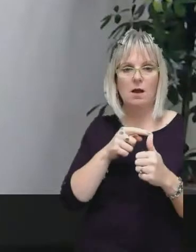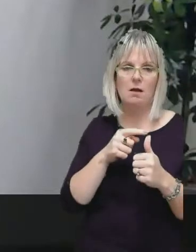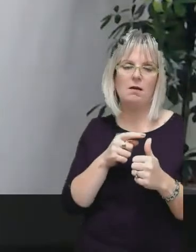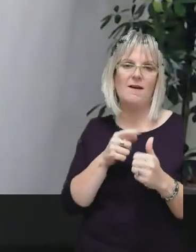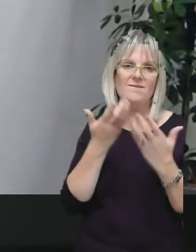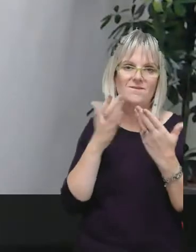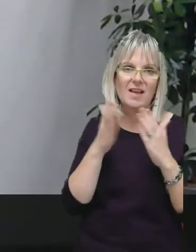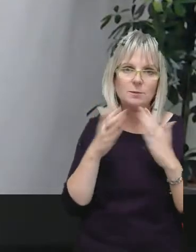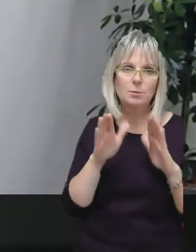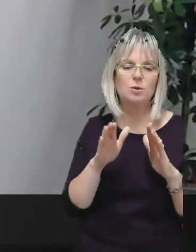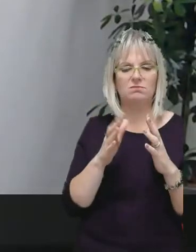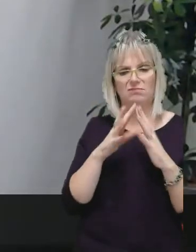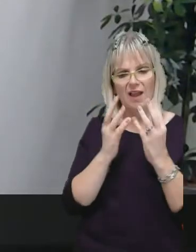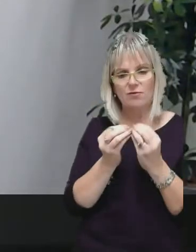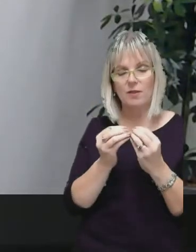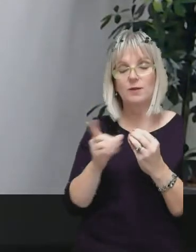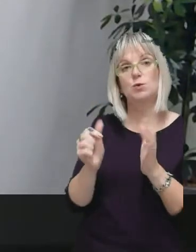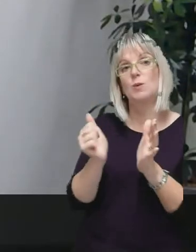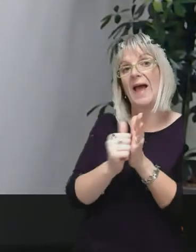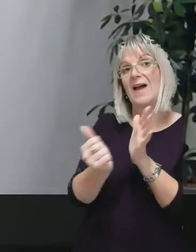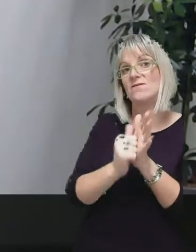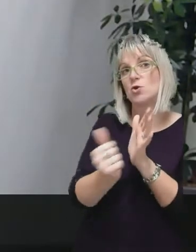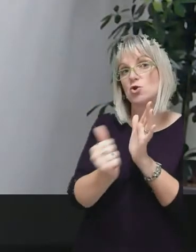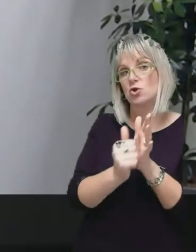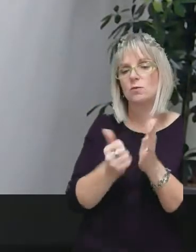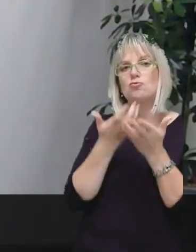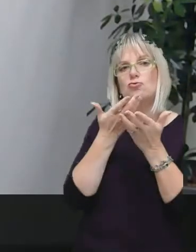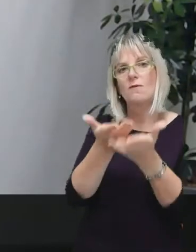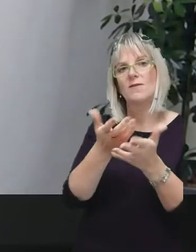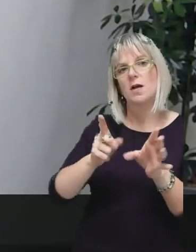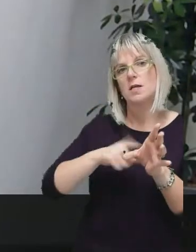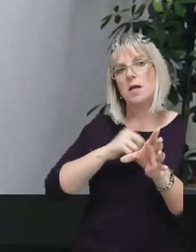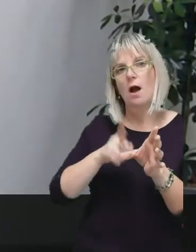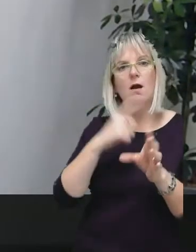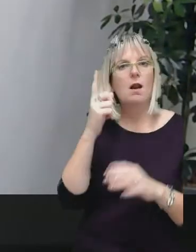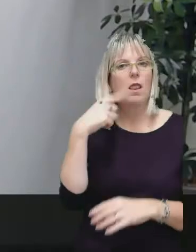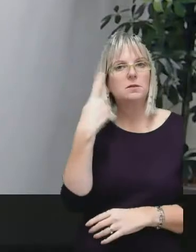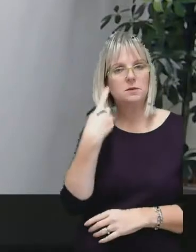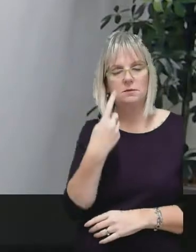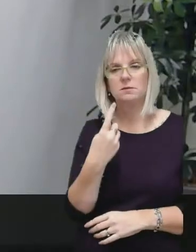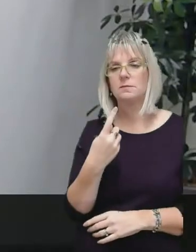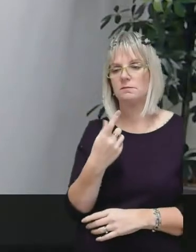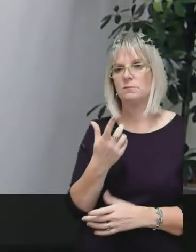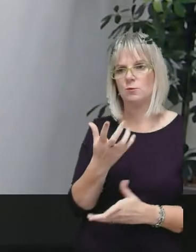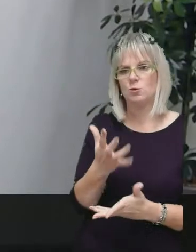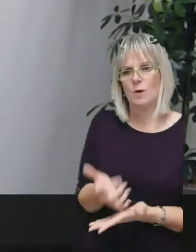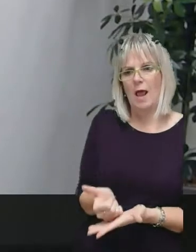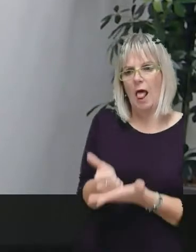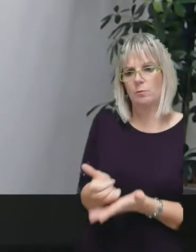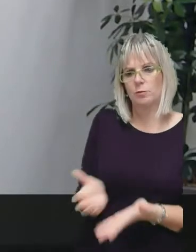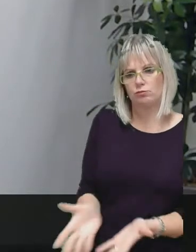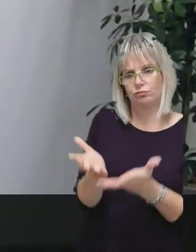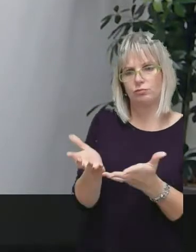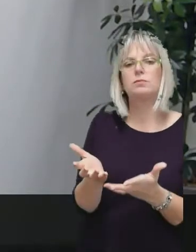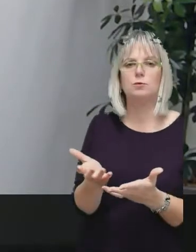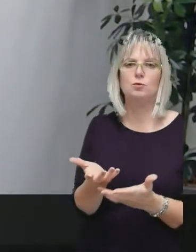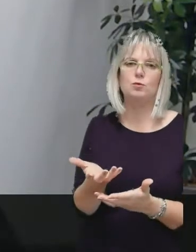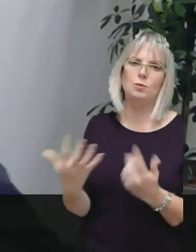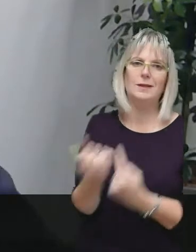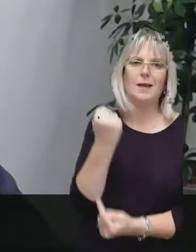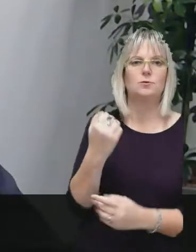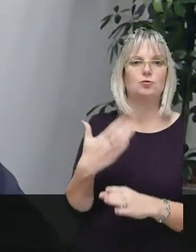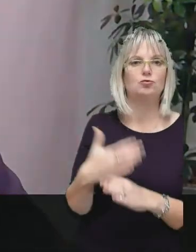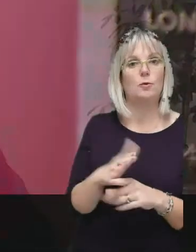some of these things we're offering young Londoners that it's really important they have, which is a helping hand to have their potential fulfilled. Thank you, Mr.